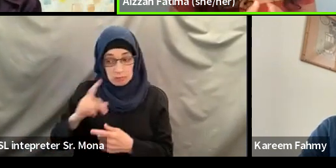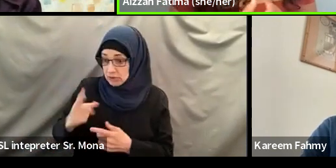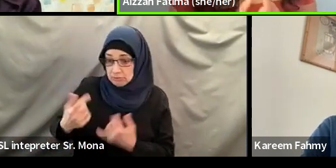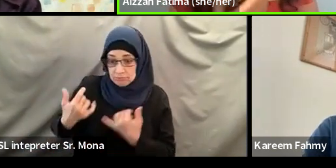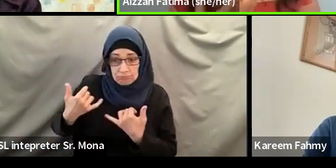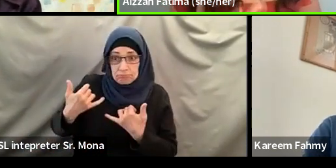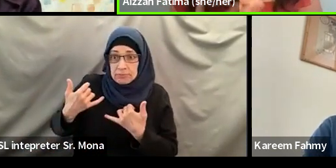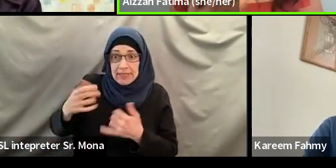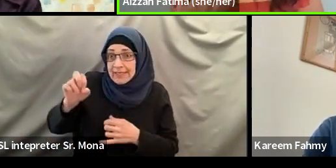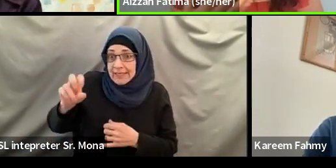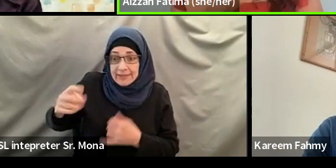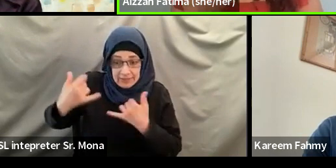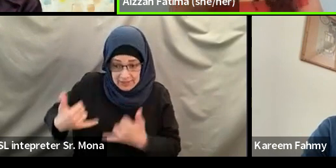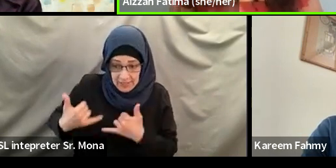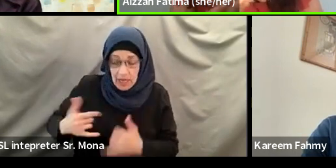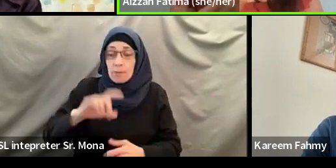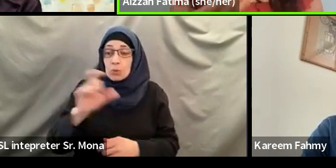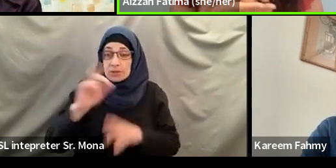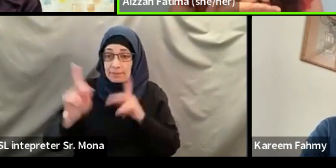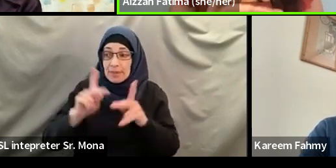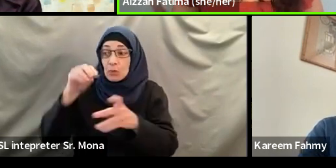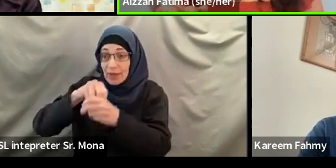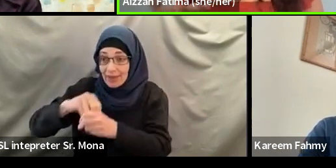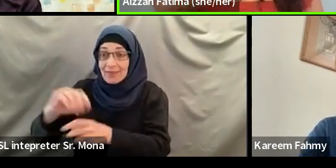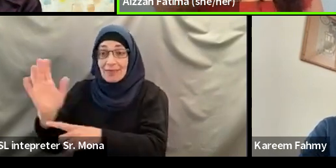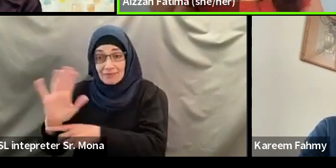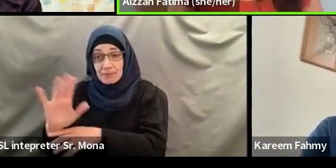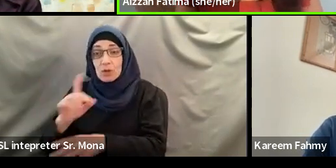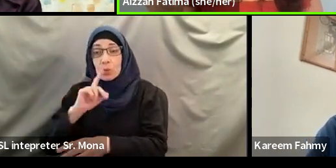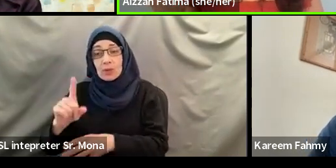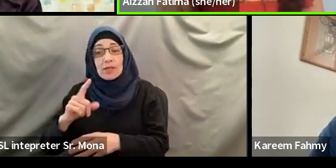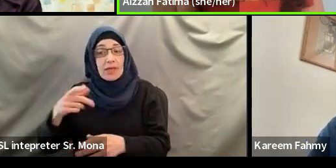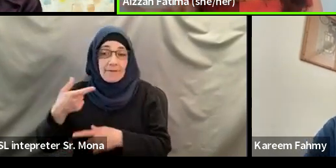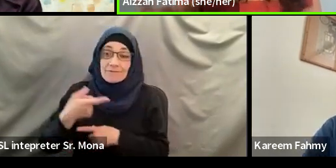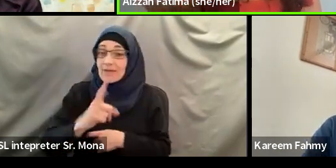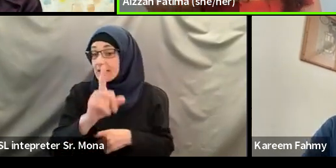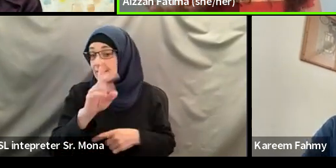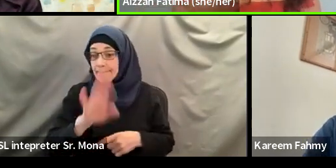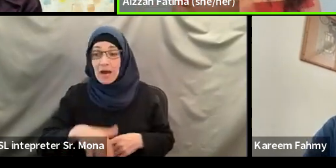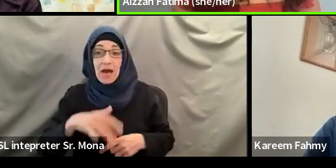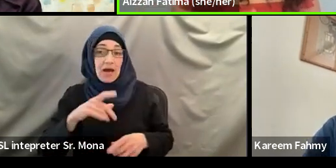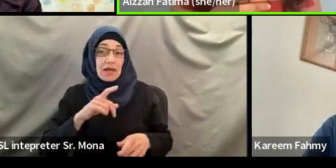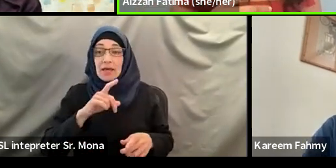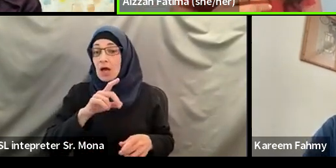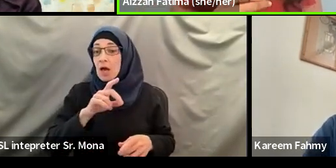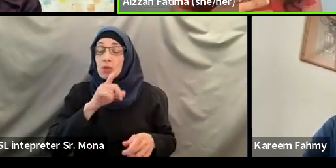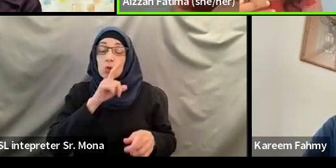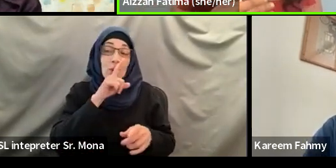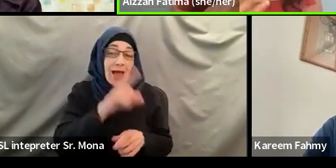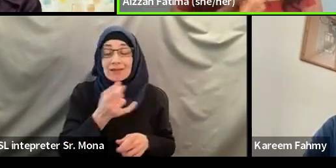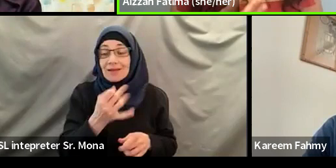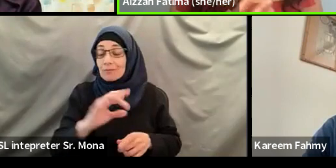know, being offended by some of the realities of Muslim female life that we're depicting in this.